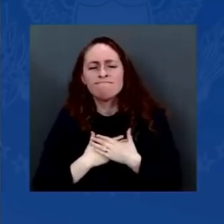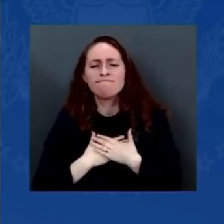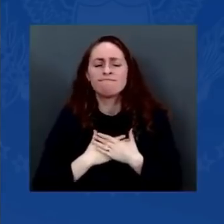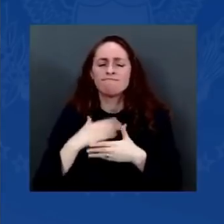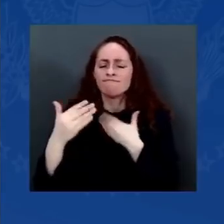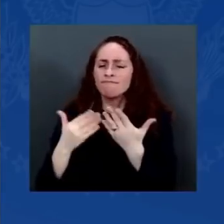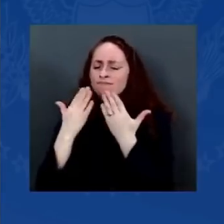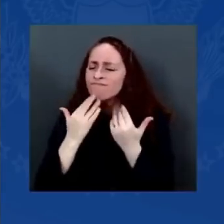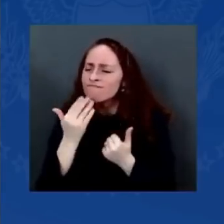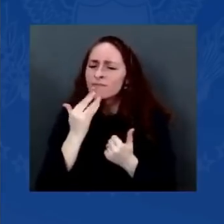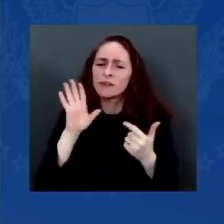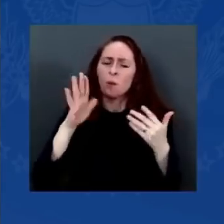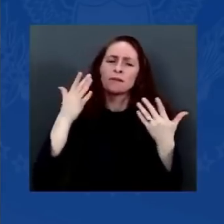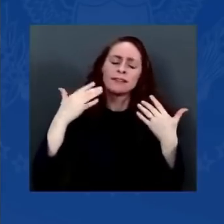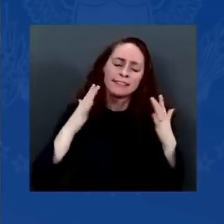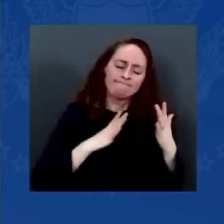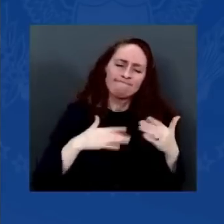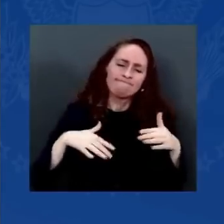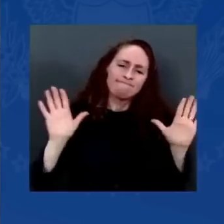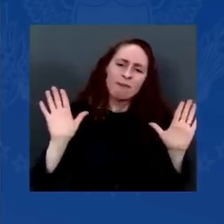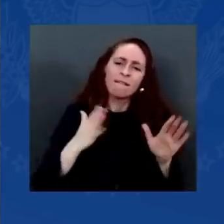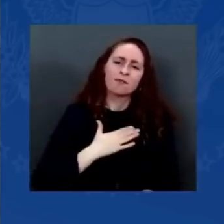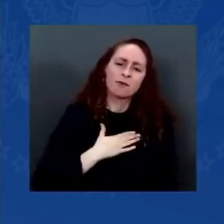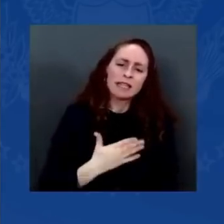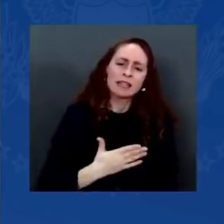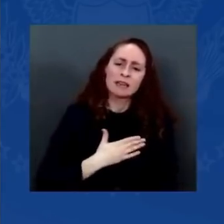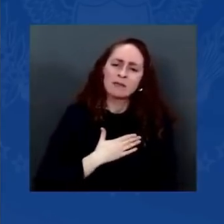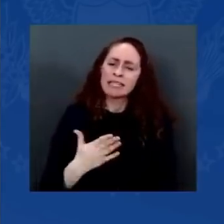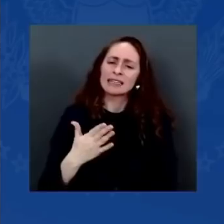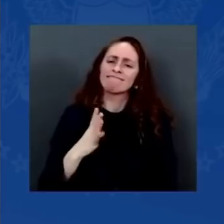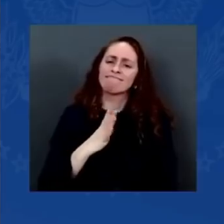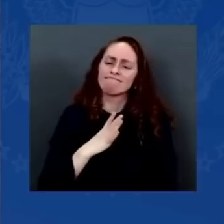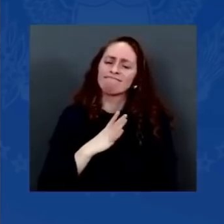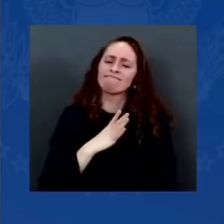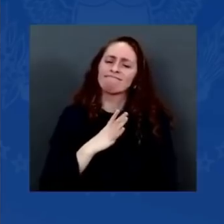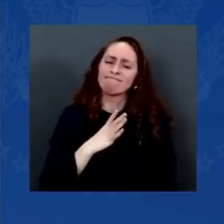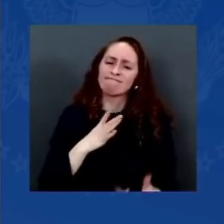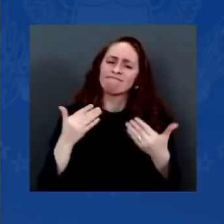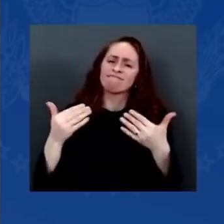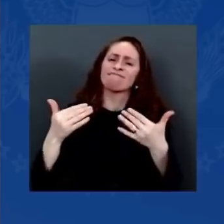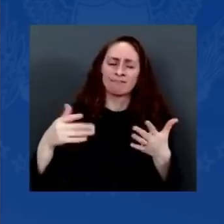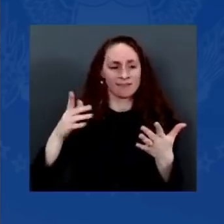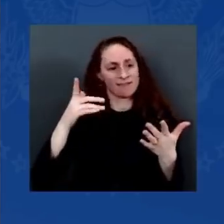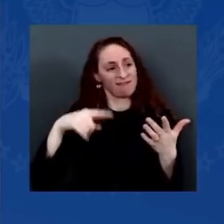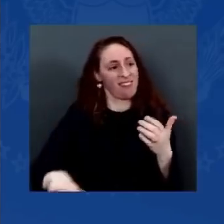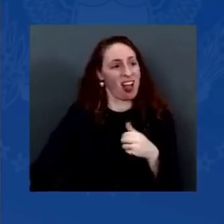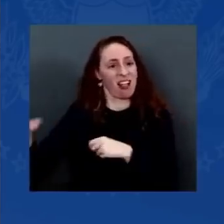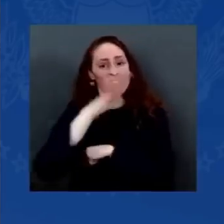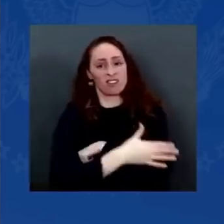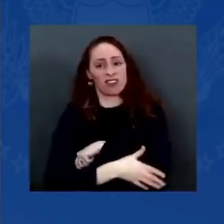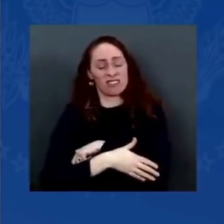people and as a nation through war and turmoil. We had to ask whether we'd be safe, whether we'd be